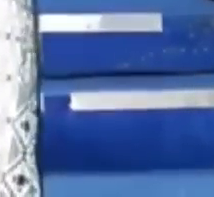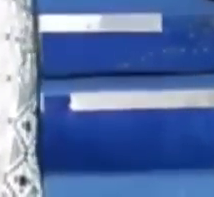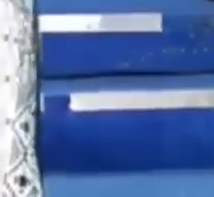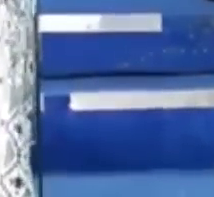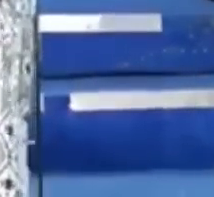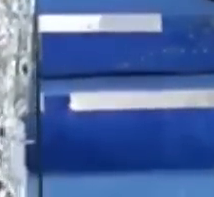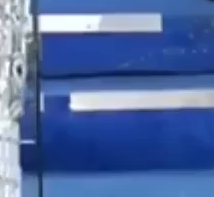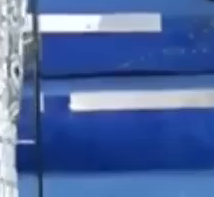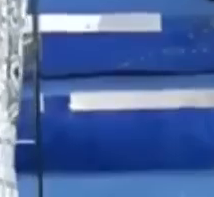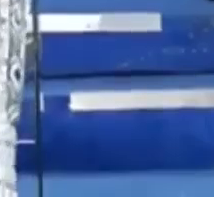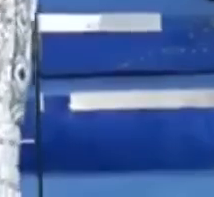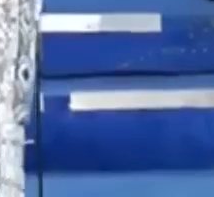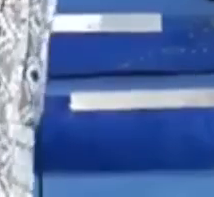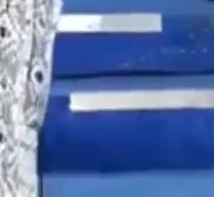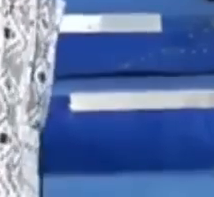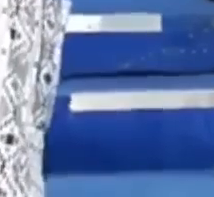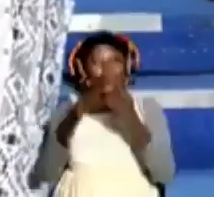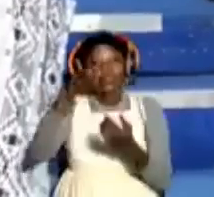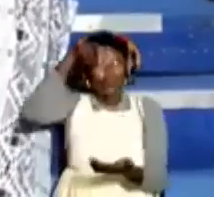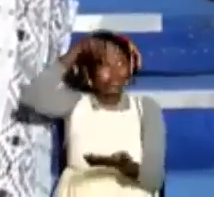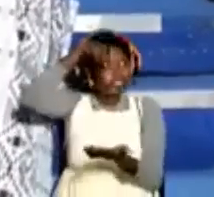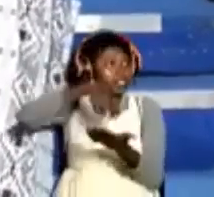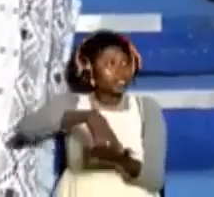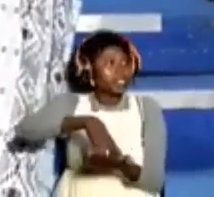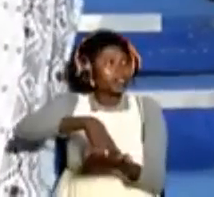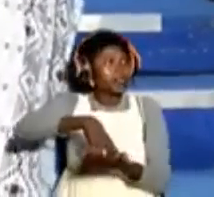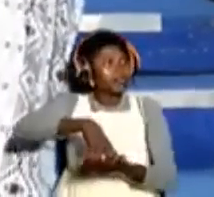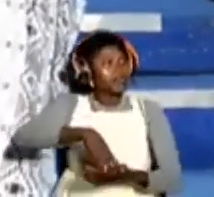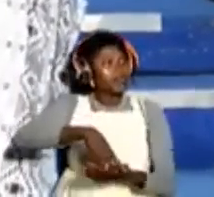If you are coming here, you must go on your knees.